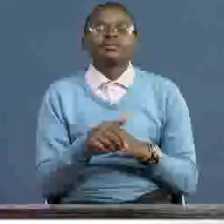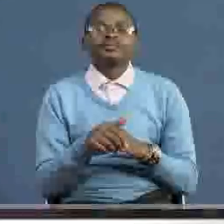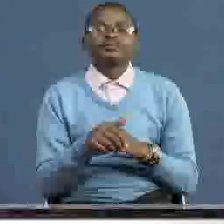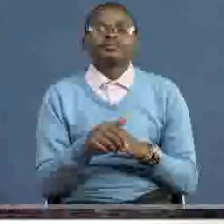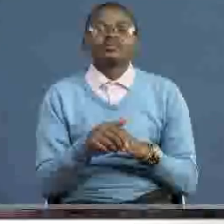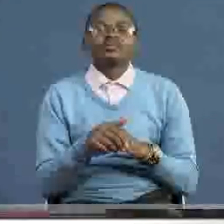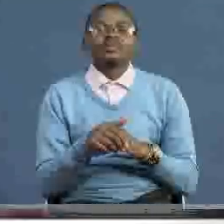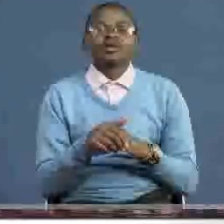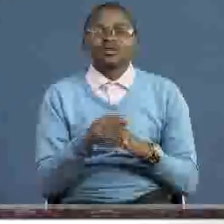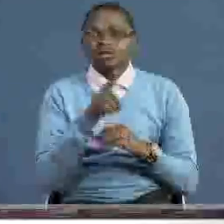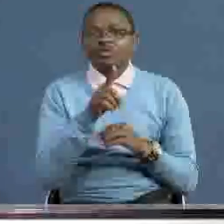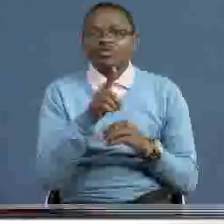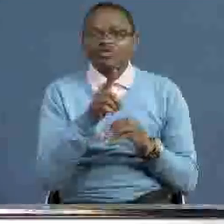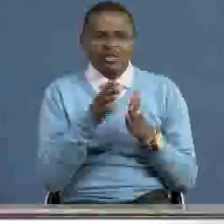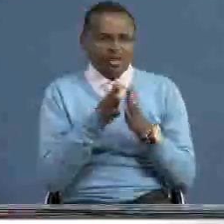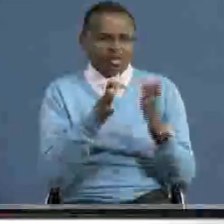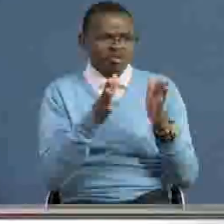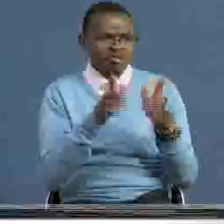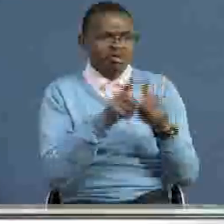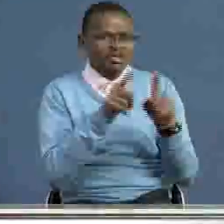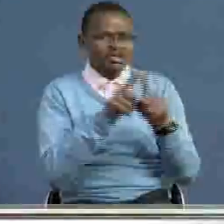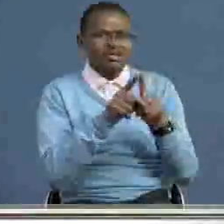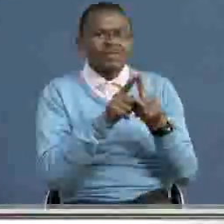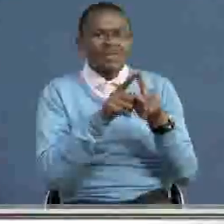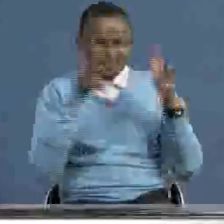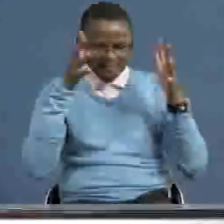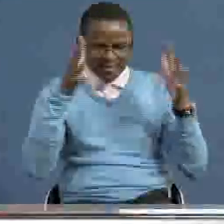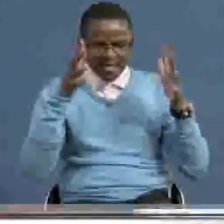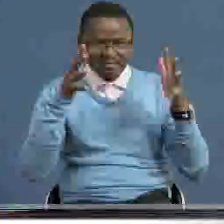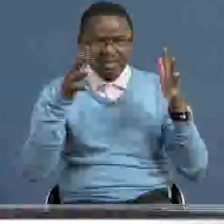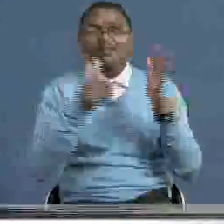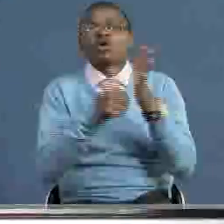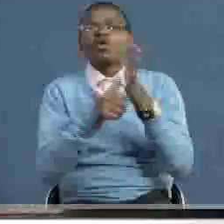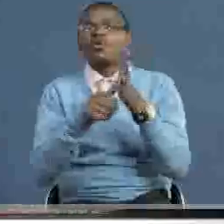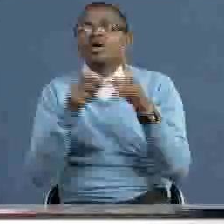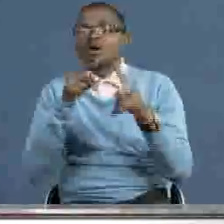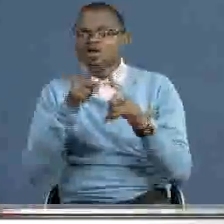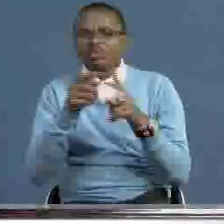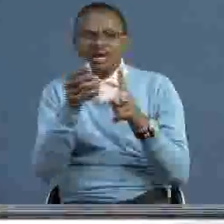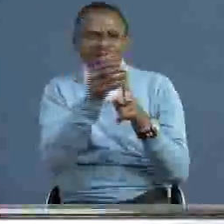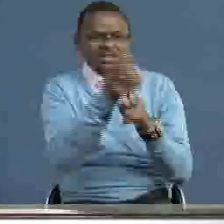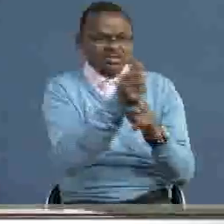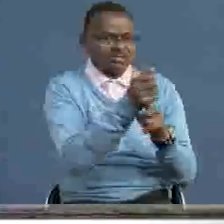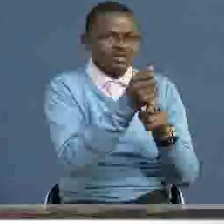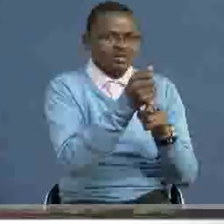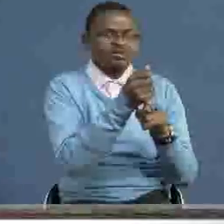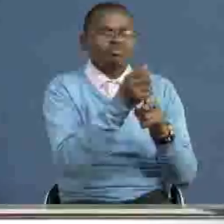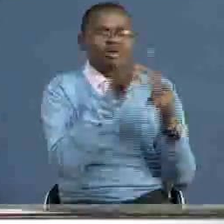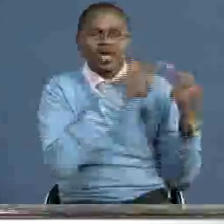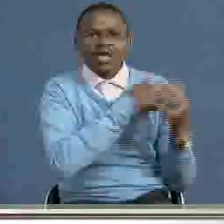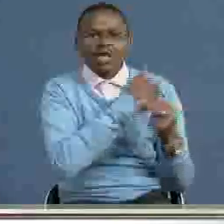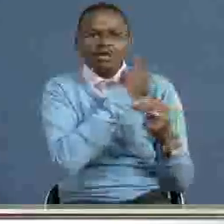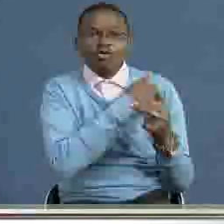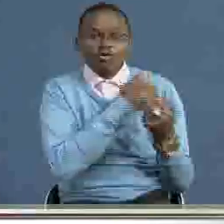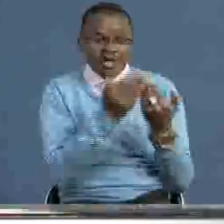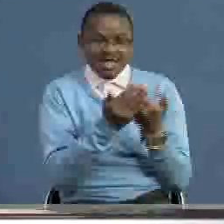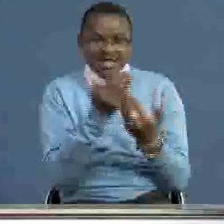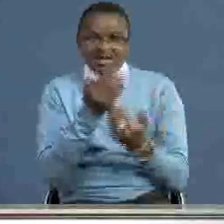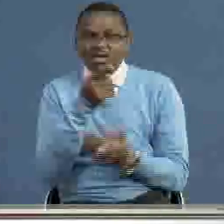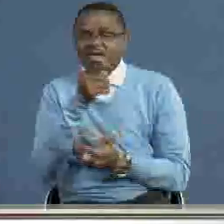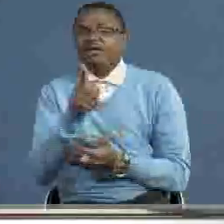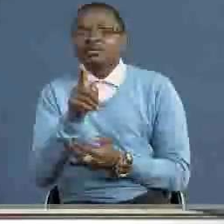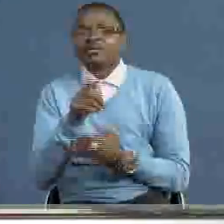The sorry state of the road and the hilly terrain perhaps being the biggest impediment to access to healthcare services for the residents